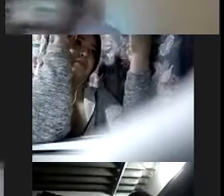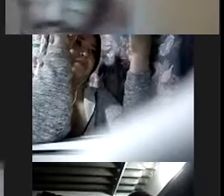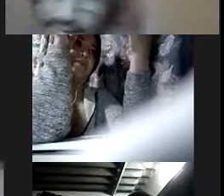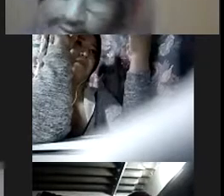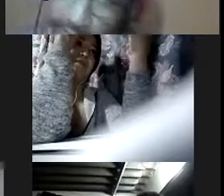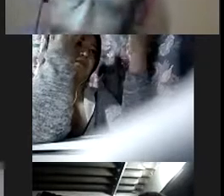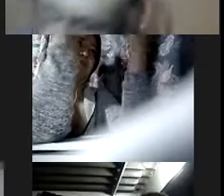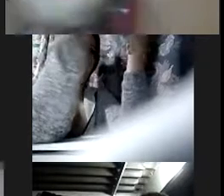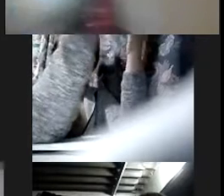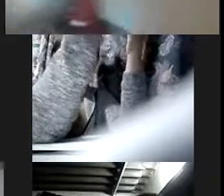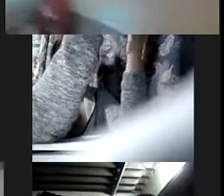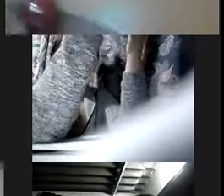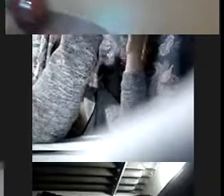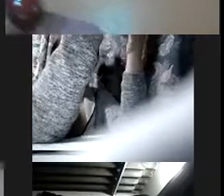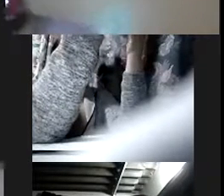Okay. In my dreams.